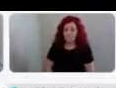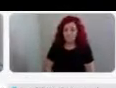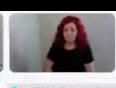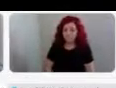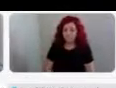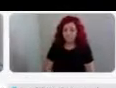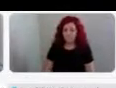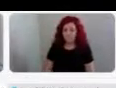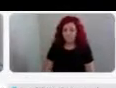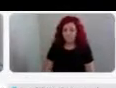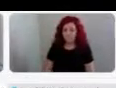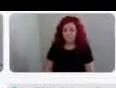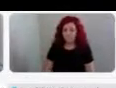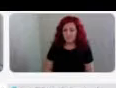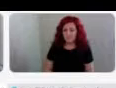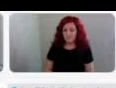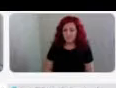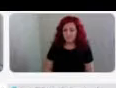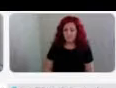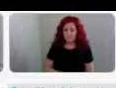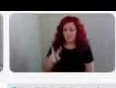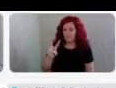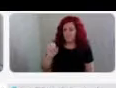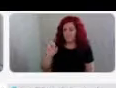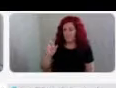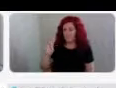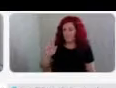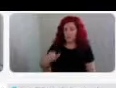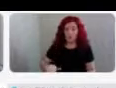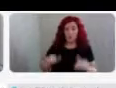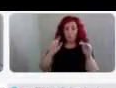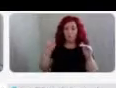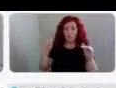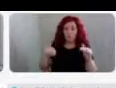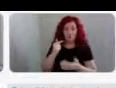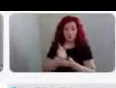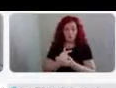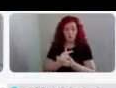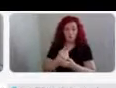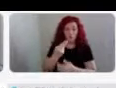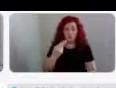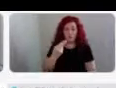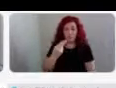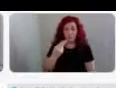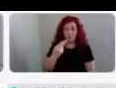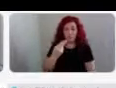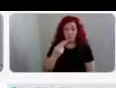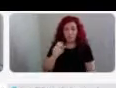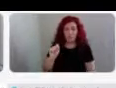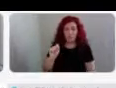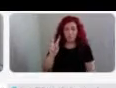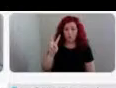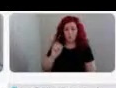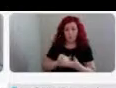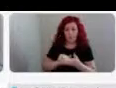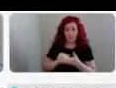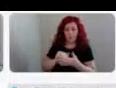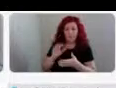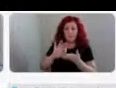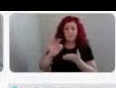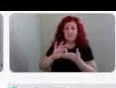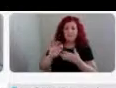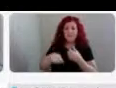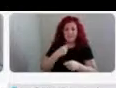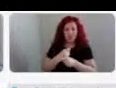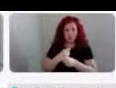uh my name is vivek i grew up in tucson and graduated from high school in a census year which was 2000. my friends and i had